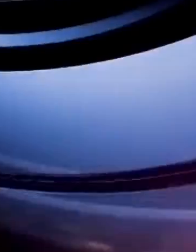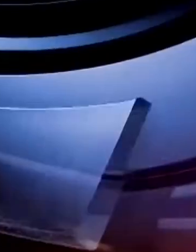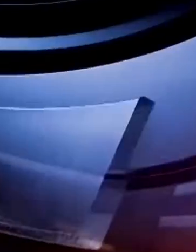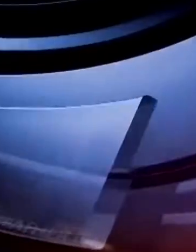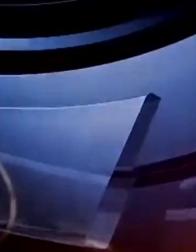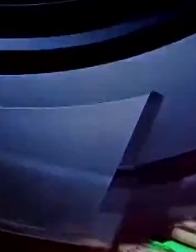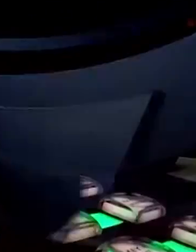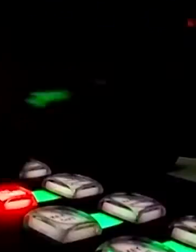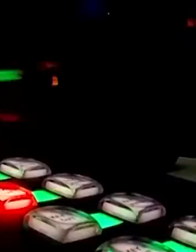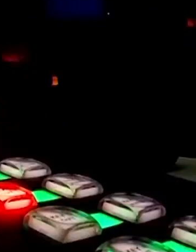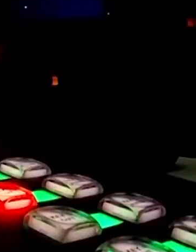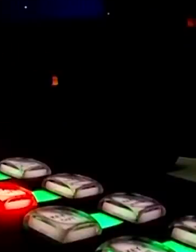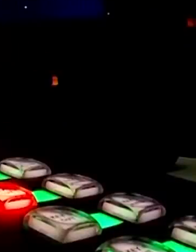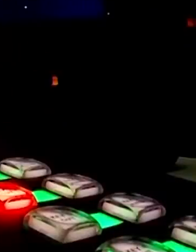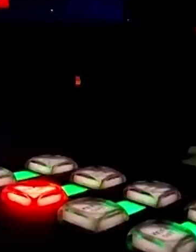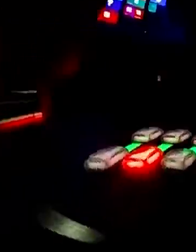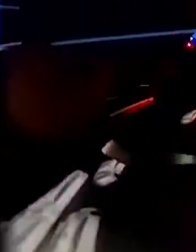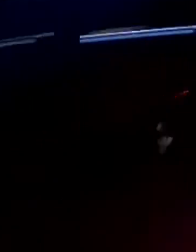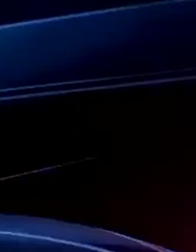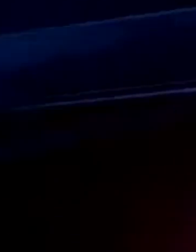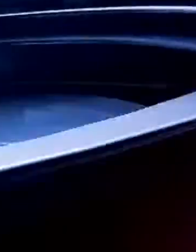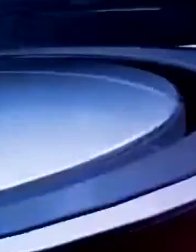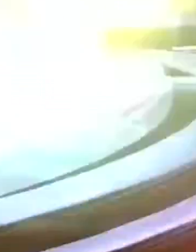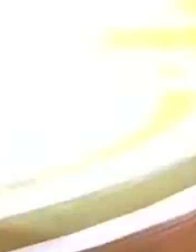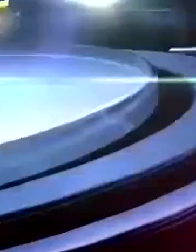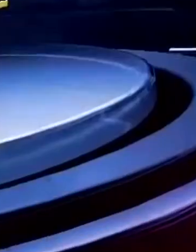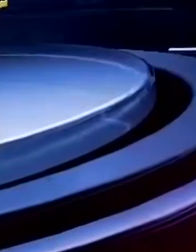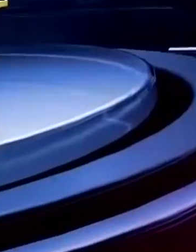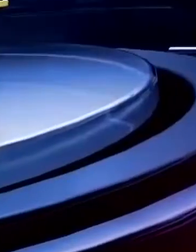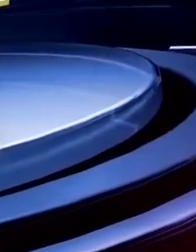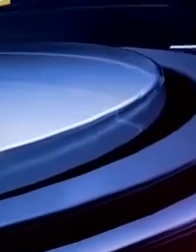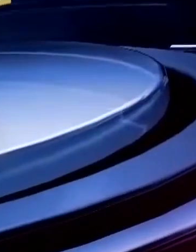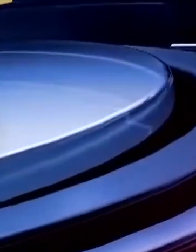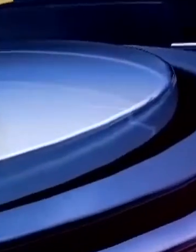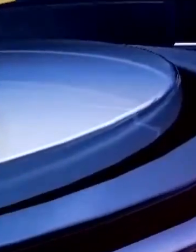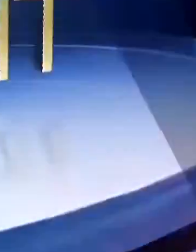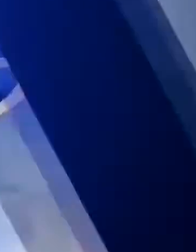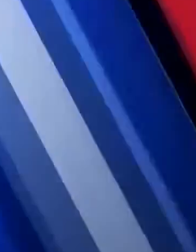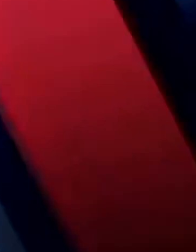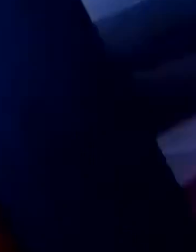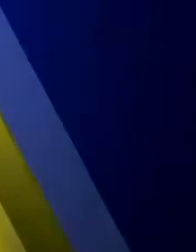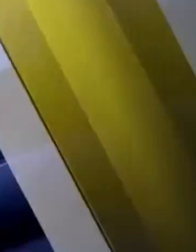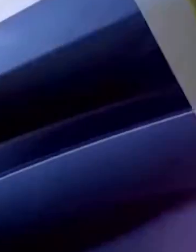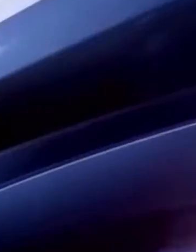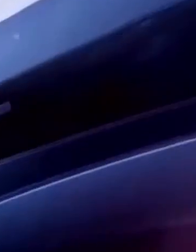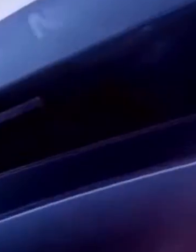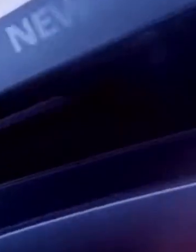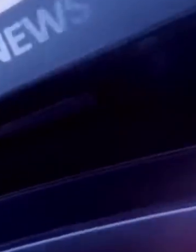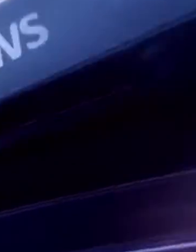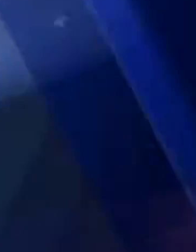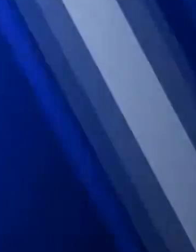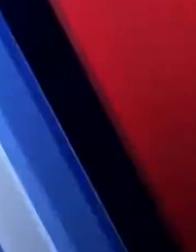Broadcasting from our studios in the Pine St. Michael, this is CBC News Night, starting now.